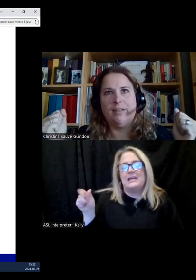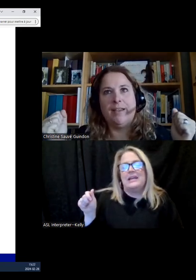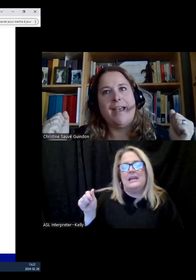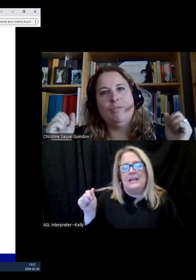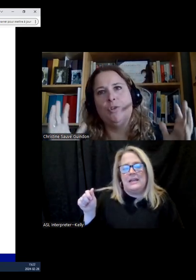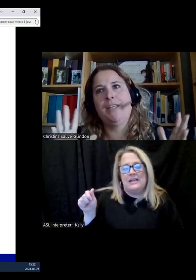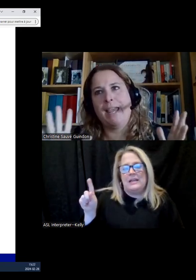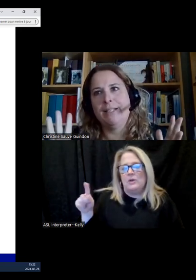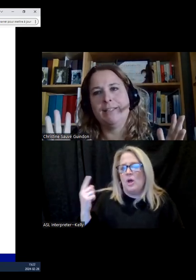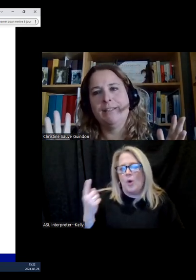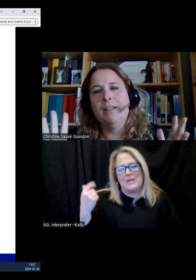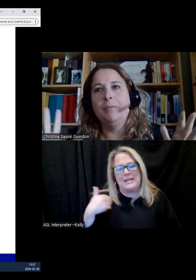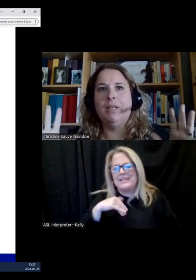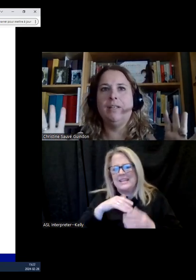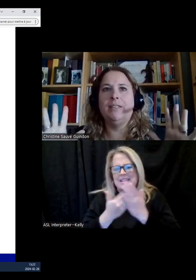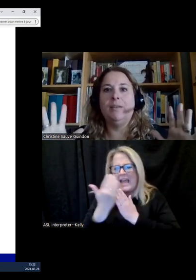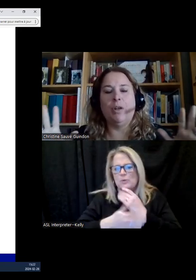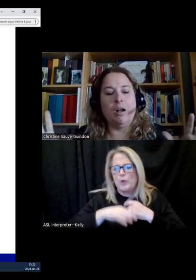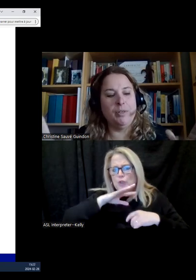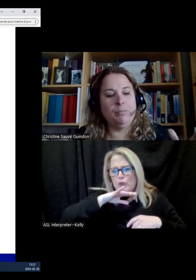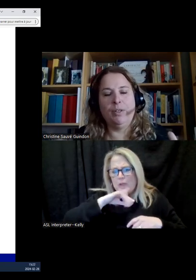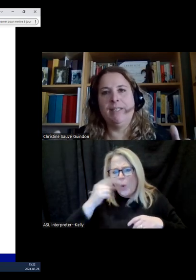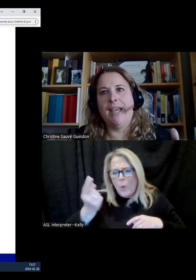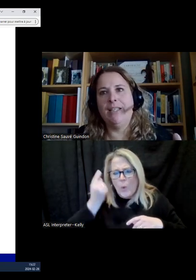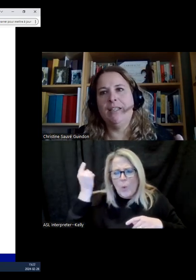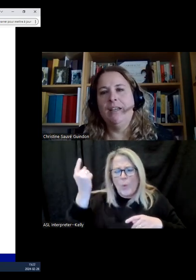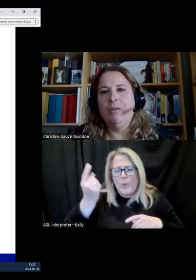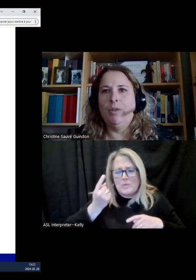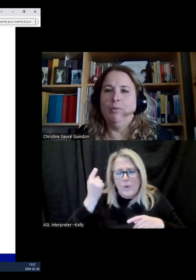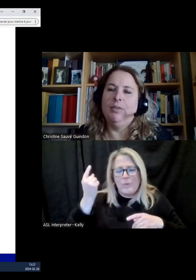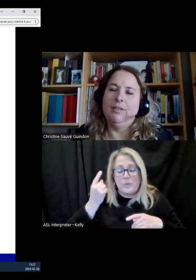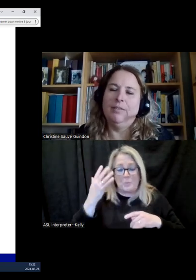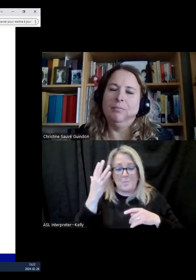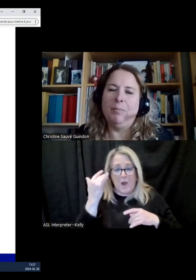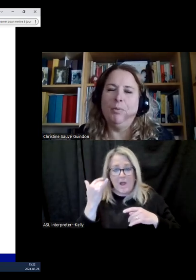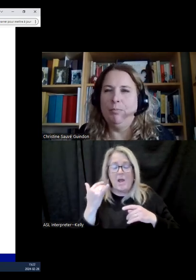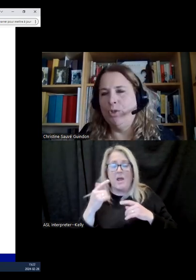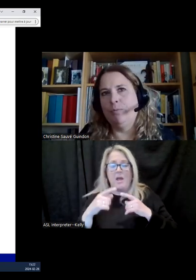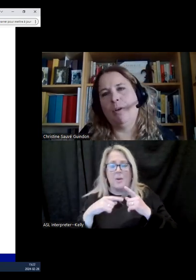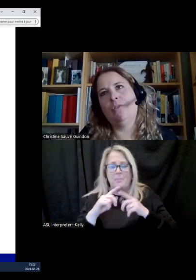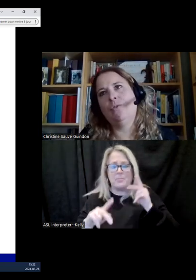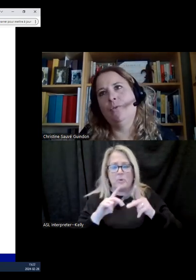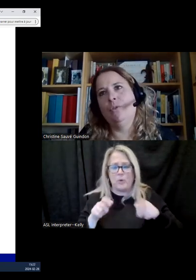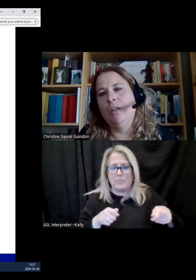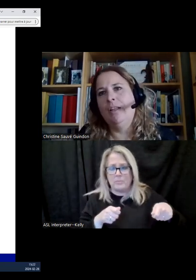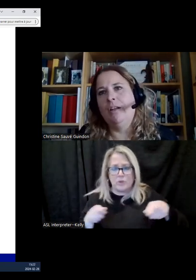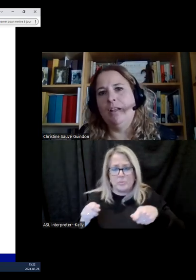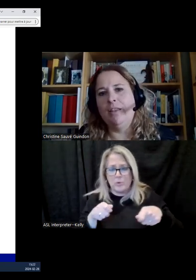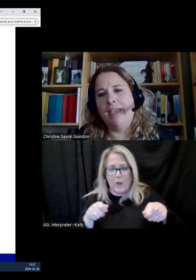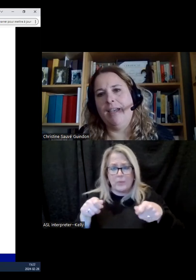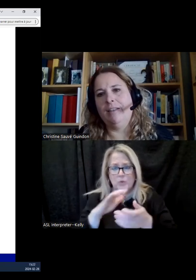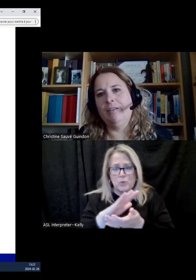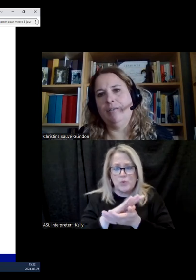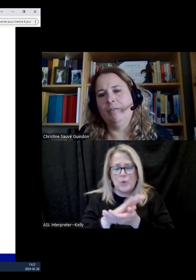always have dirty hands because he would always put his hands when people would push him around the school, not